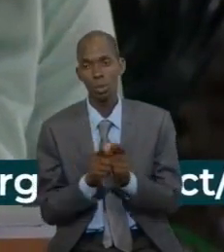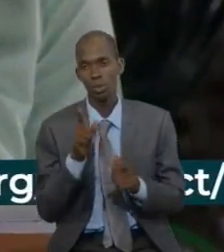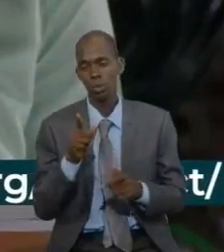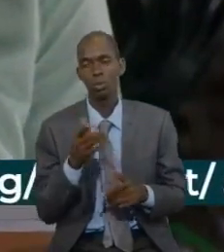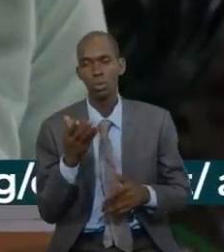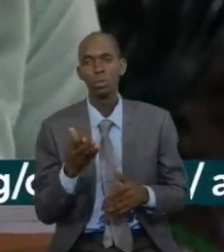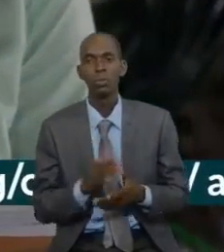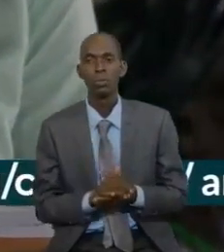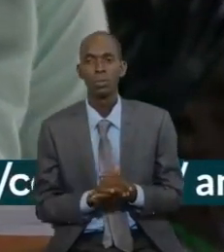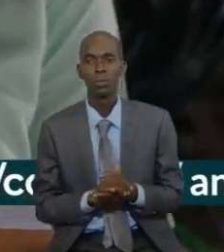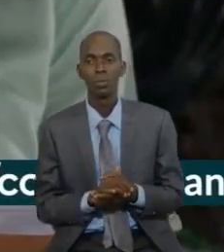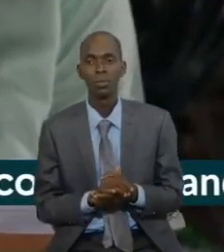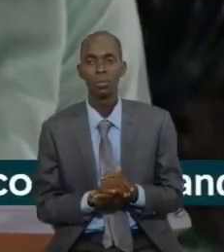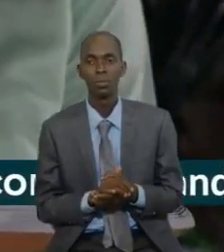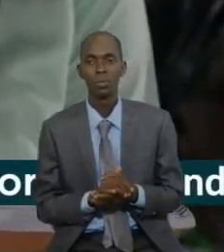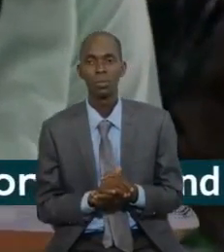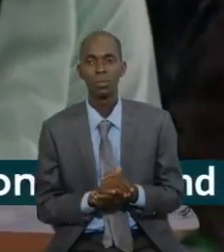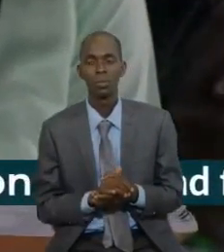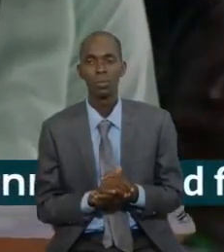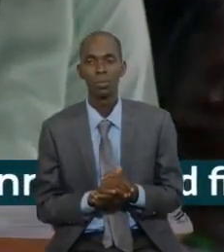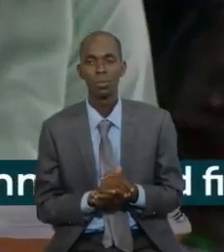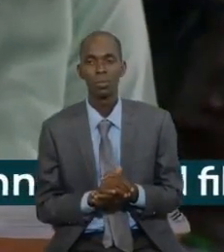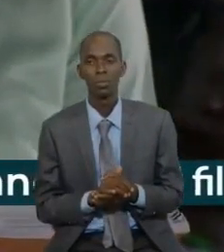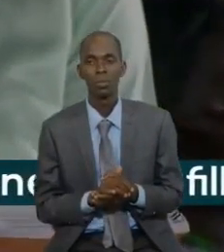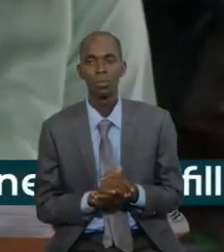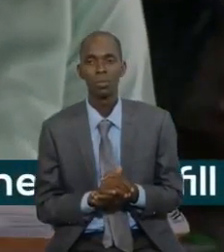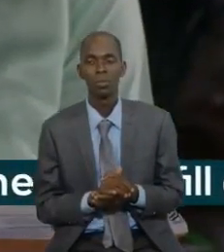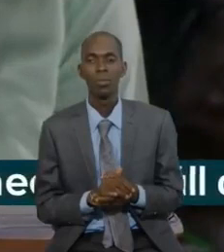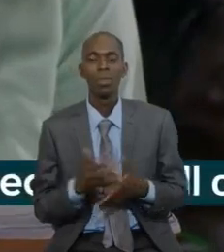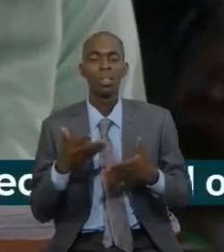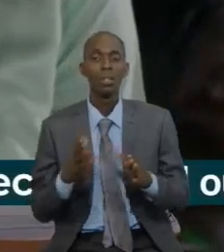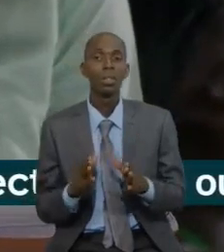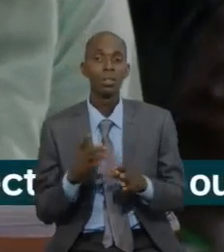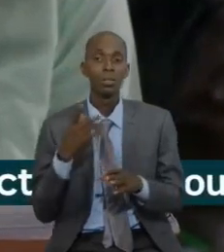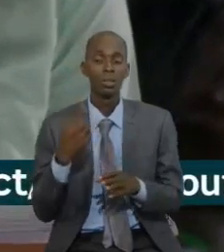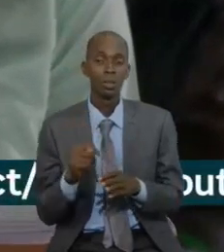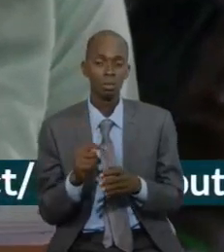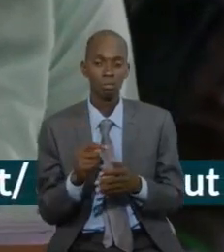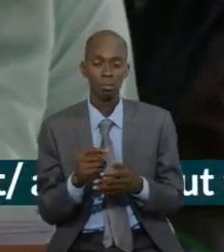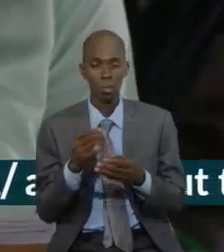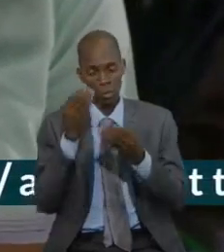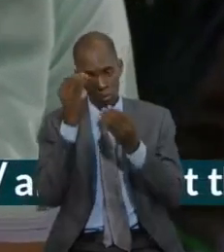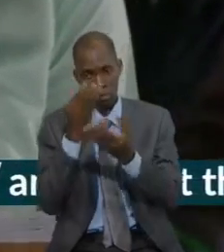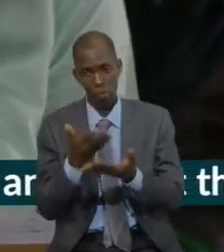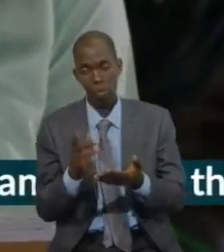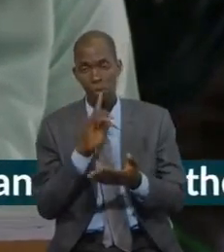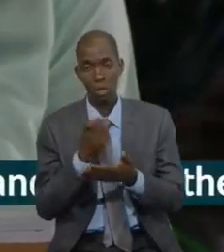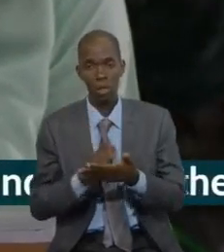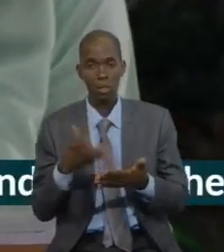Let the information you are giving to us be a valid information.